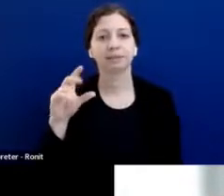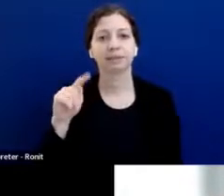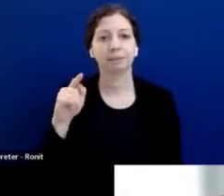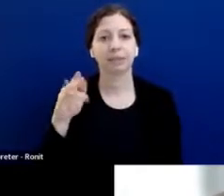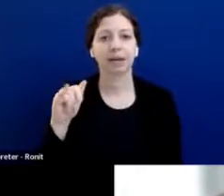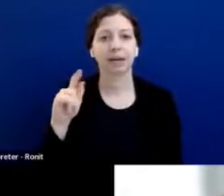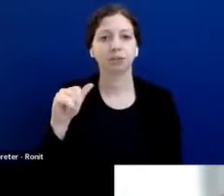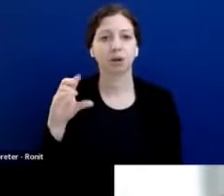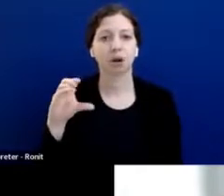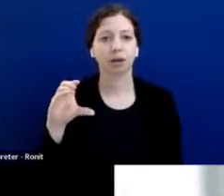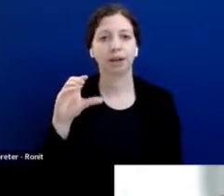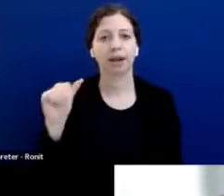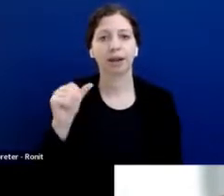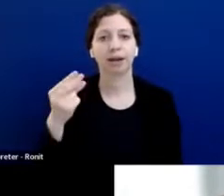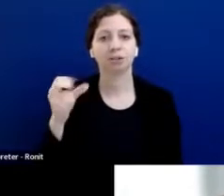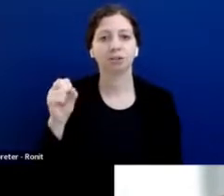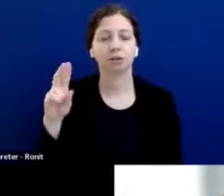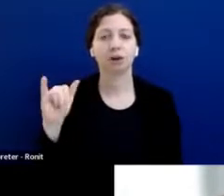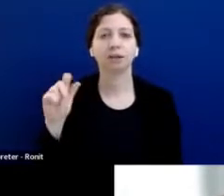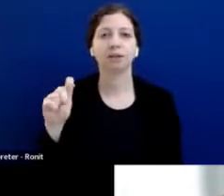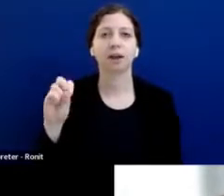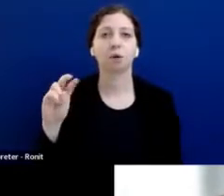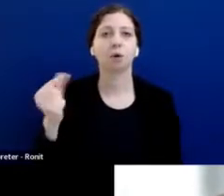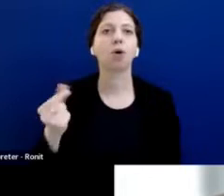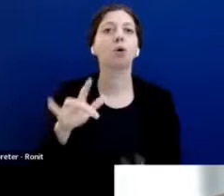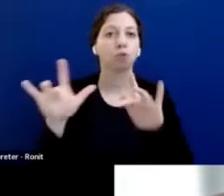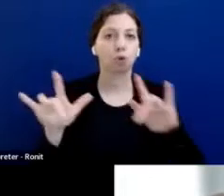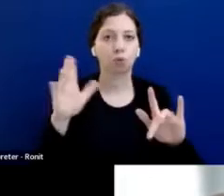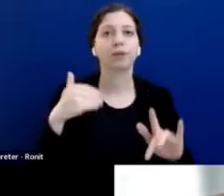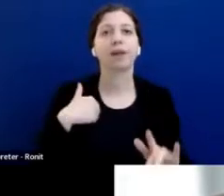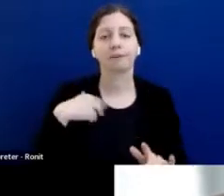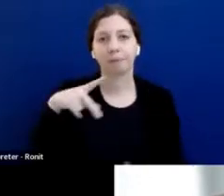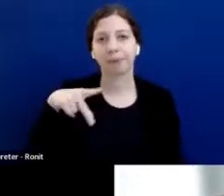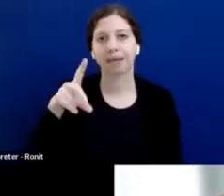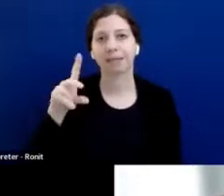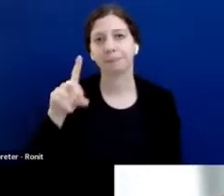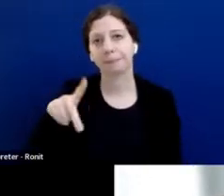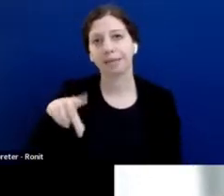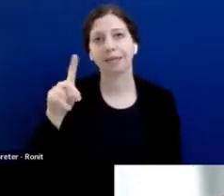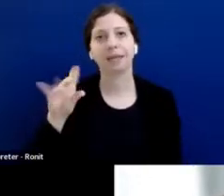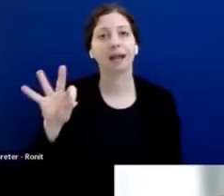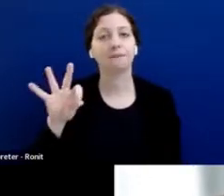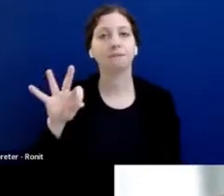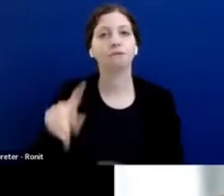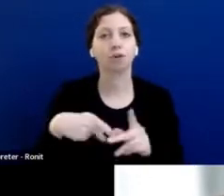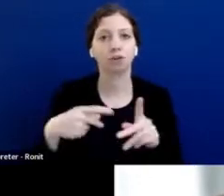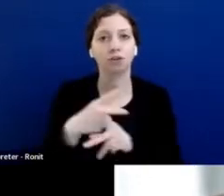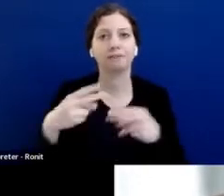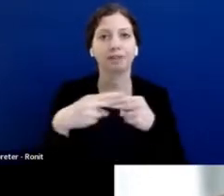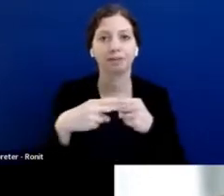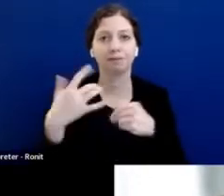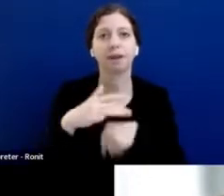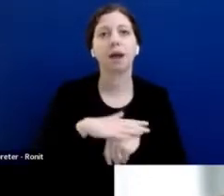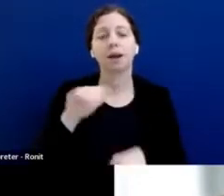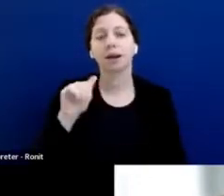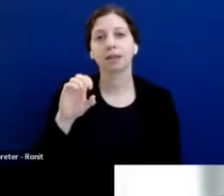recording will be including a PDF version of the slides will be available on the ACL website shortly after